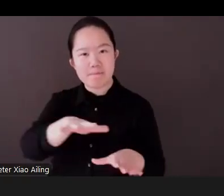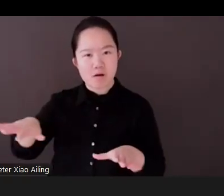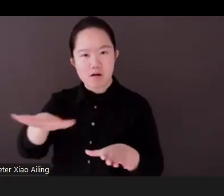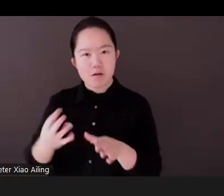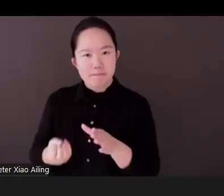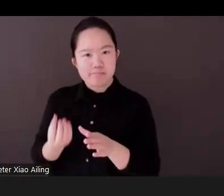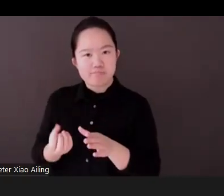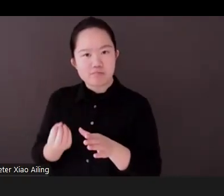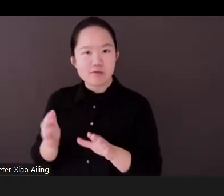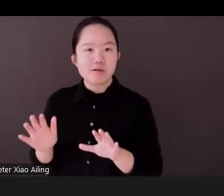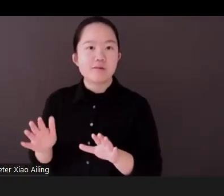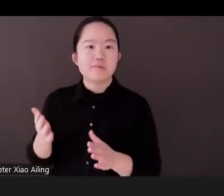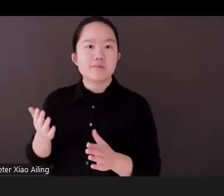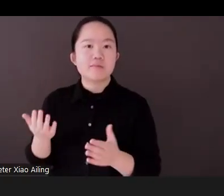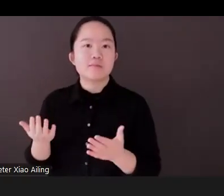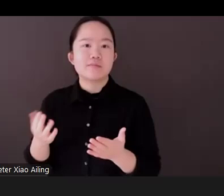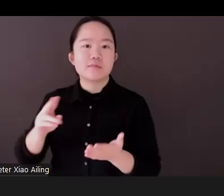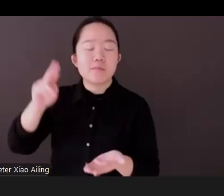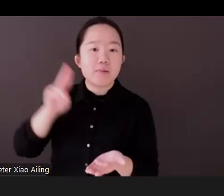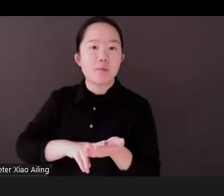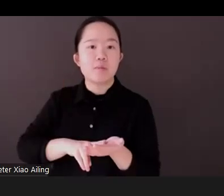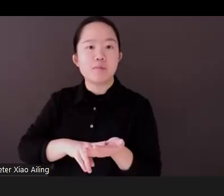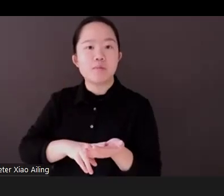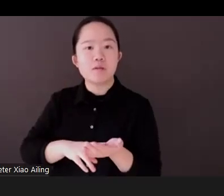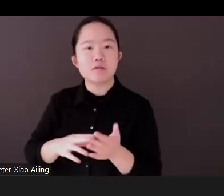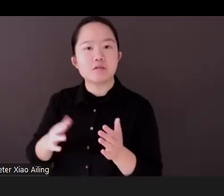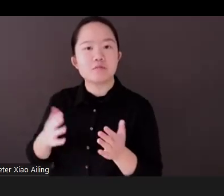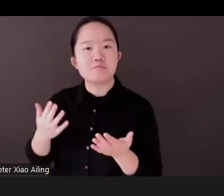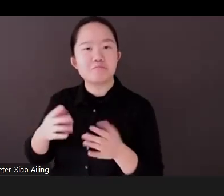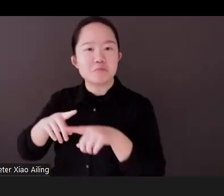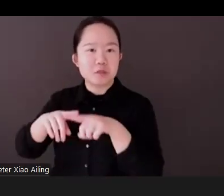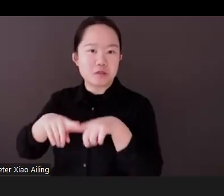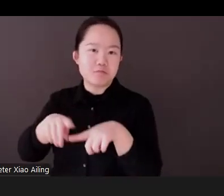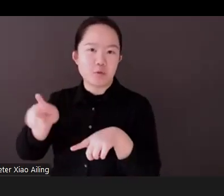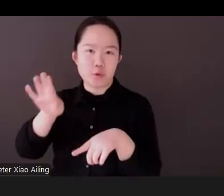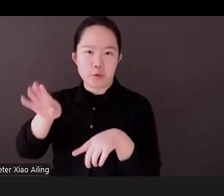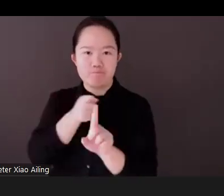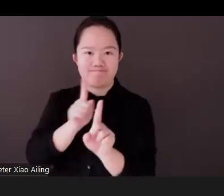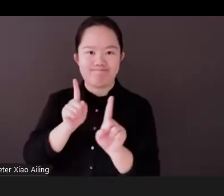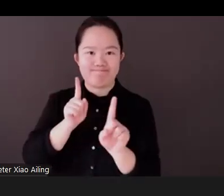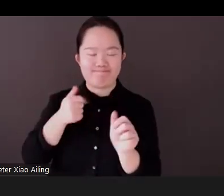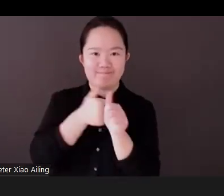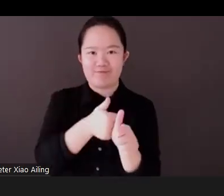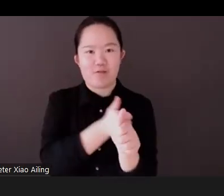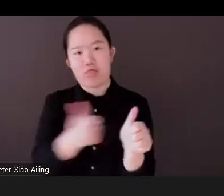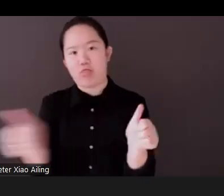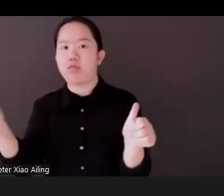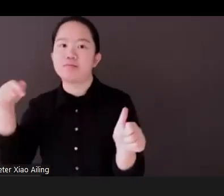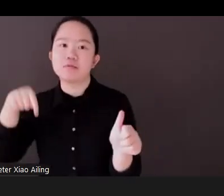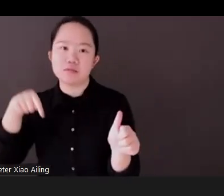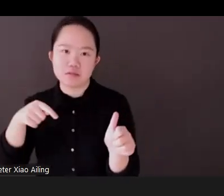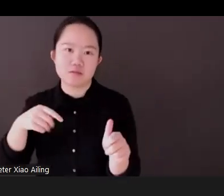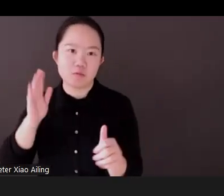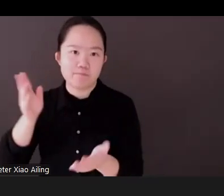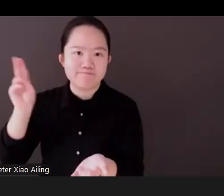could potentially happen that you face fines in several different European member states, and those